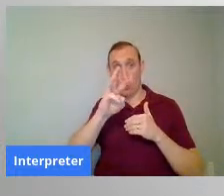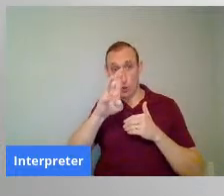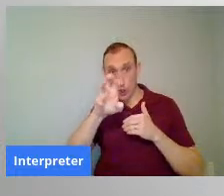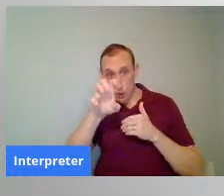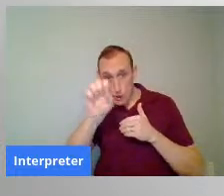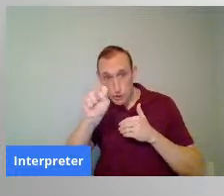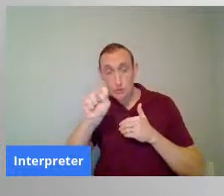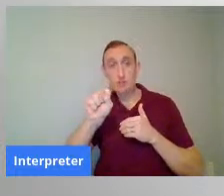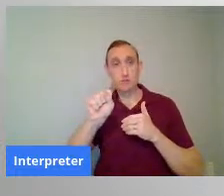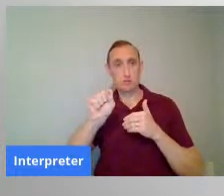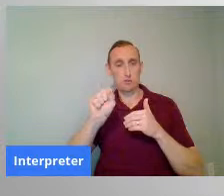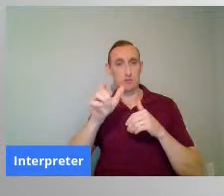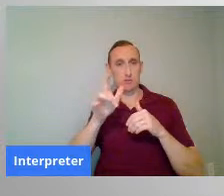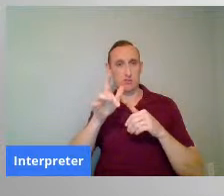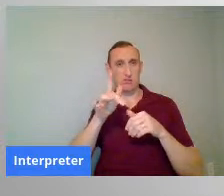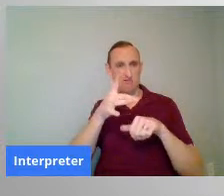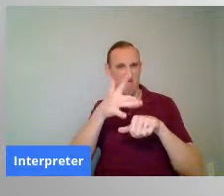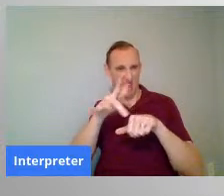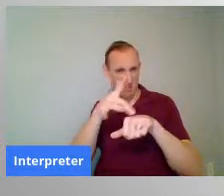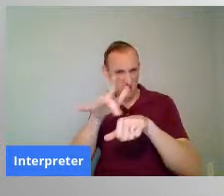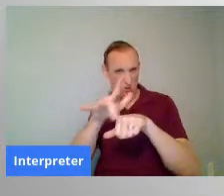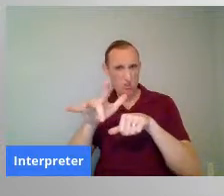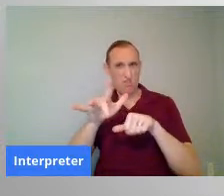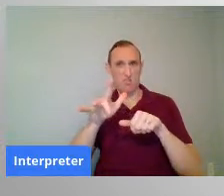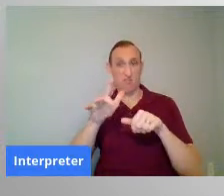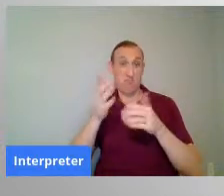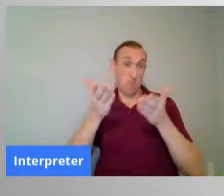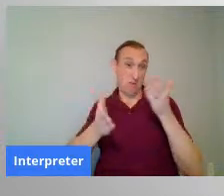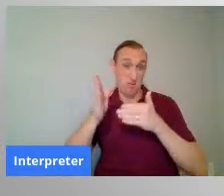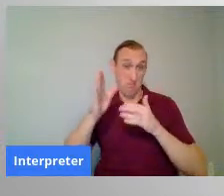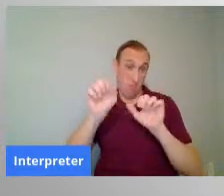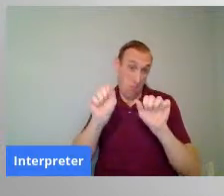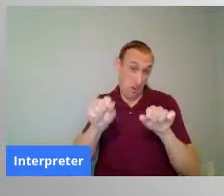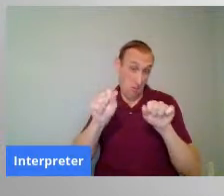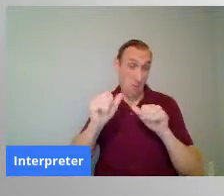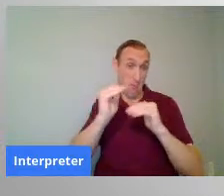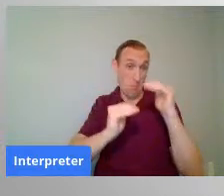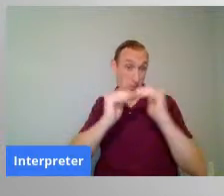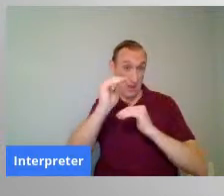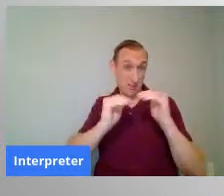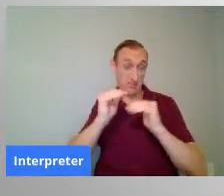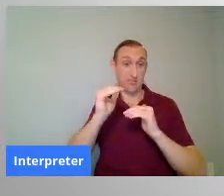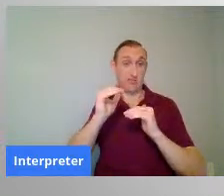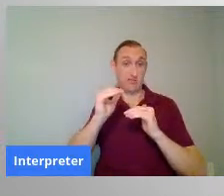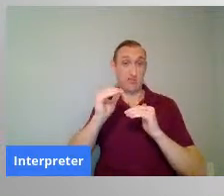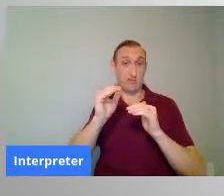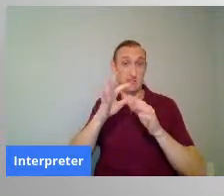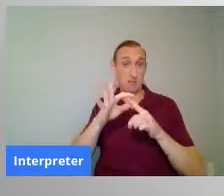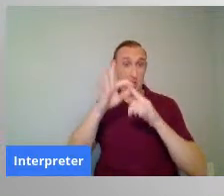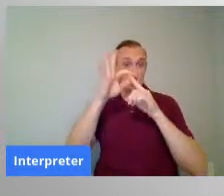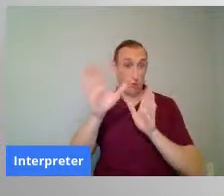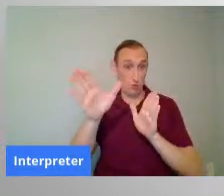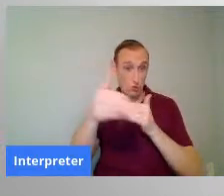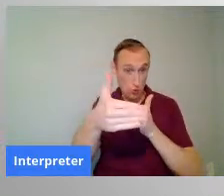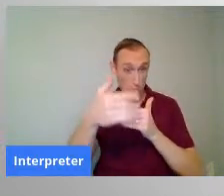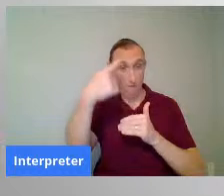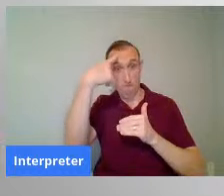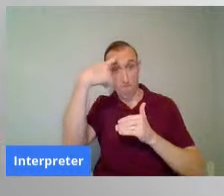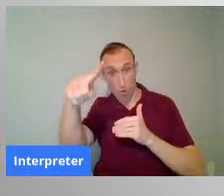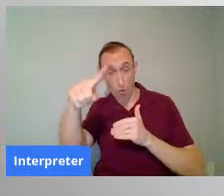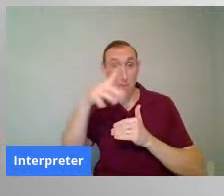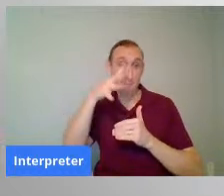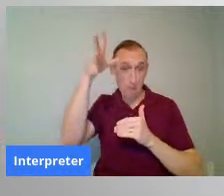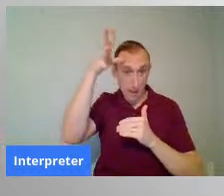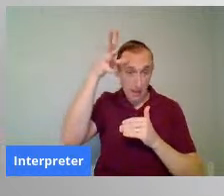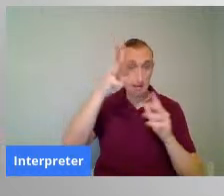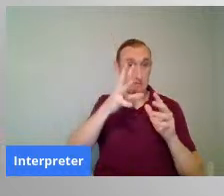historic room for parents, having committee meetings and things,